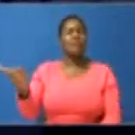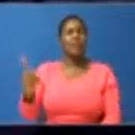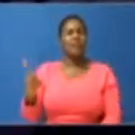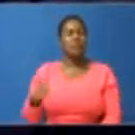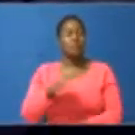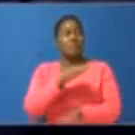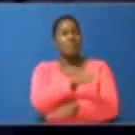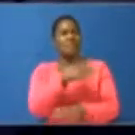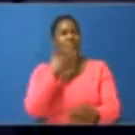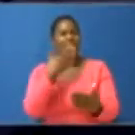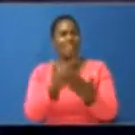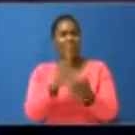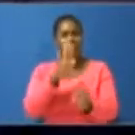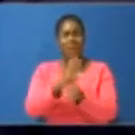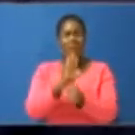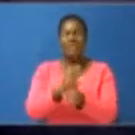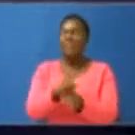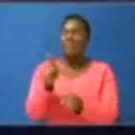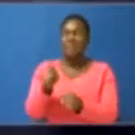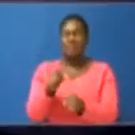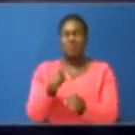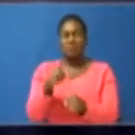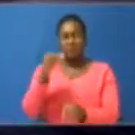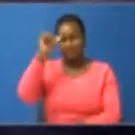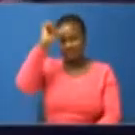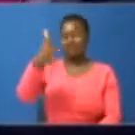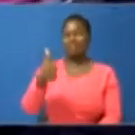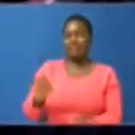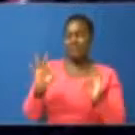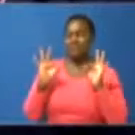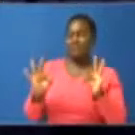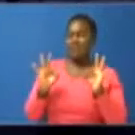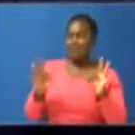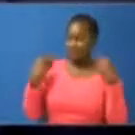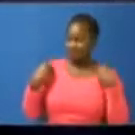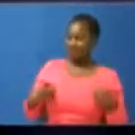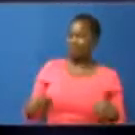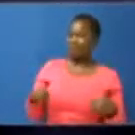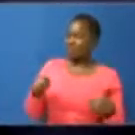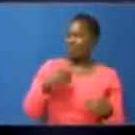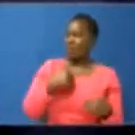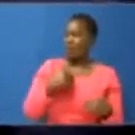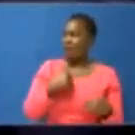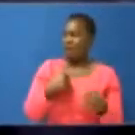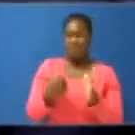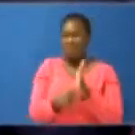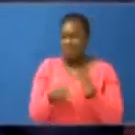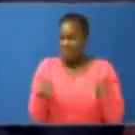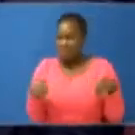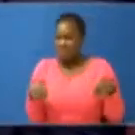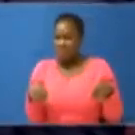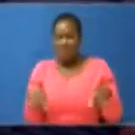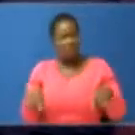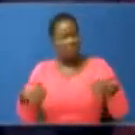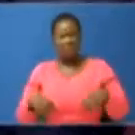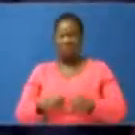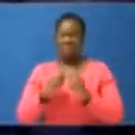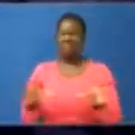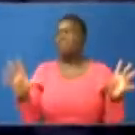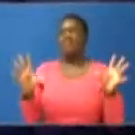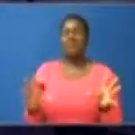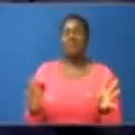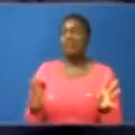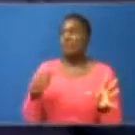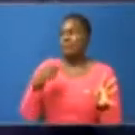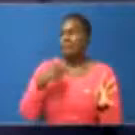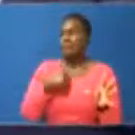evening and thank you very much for having us you look quite sharp you're smartly dressed are you having any ghost bumps today absolutely not especially when